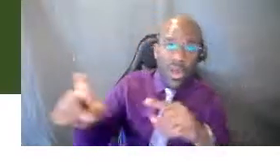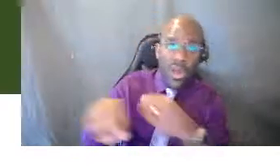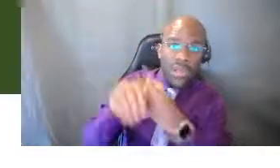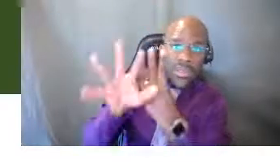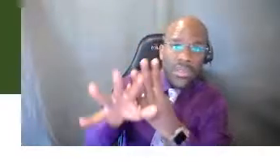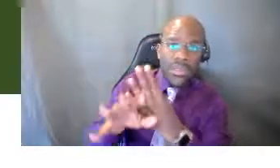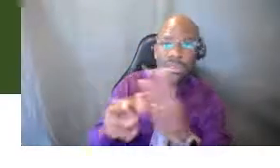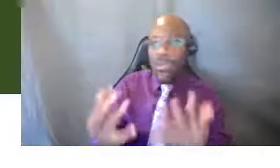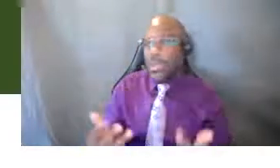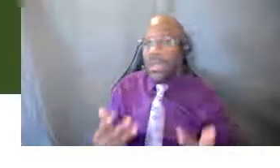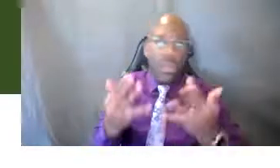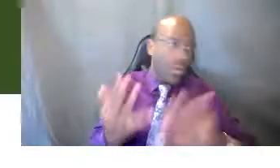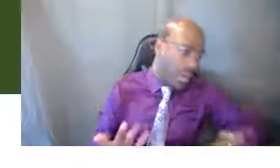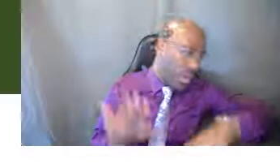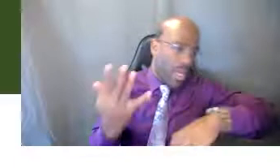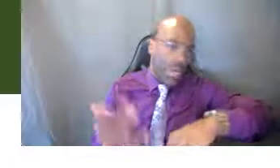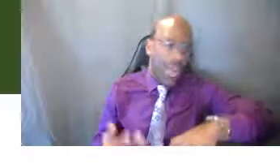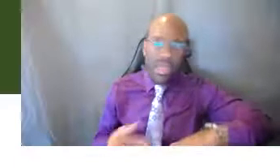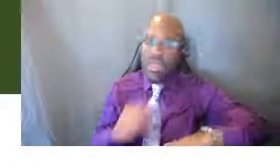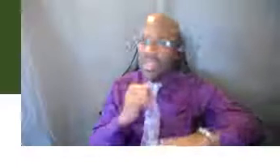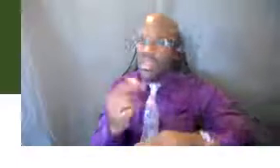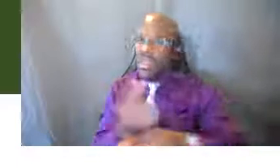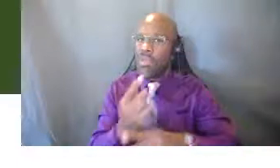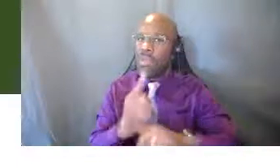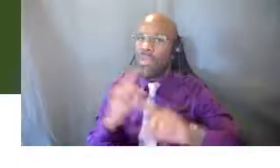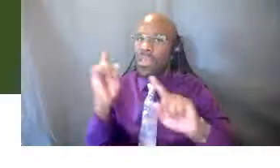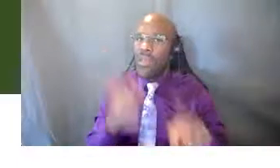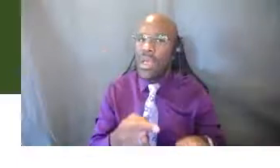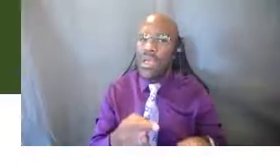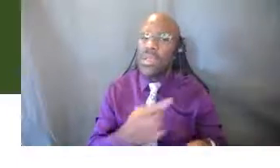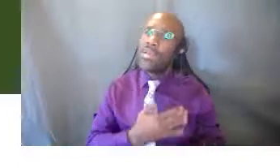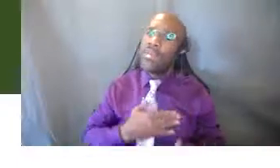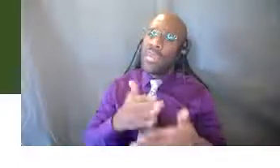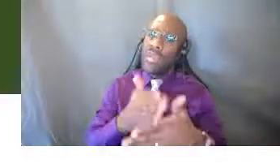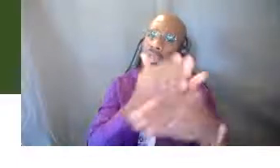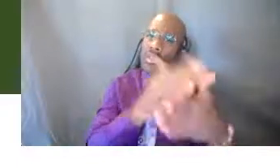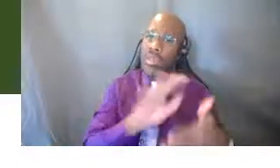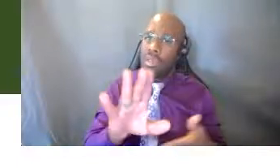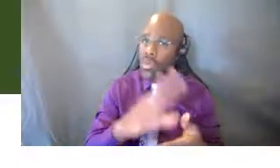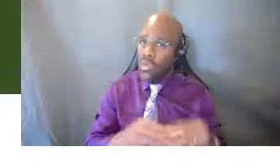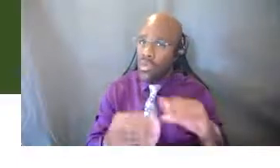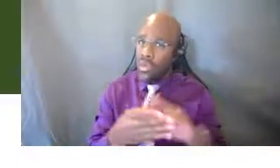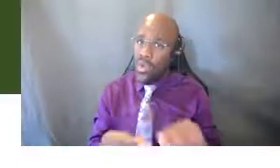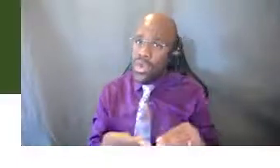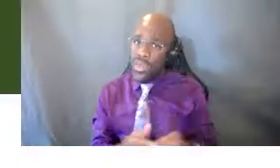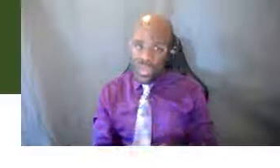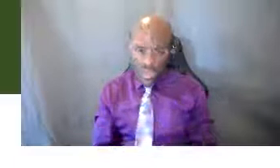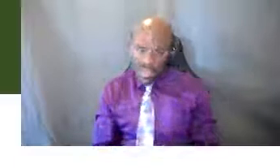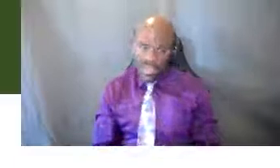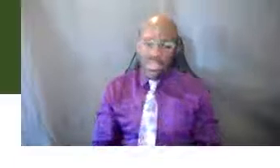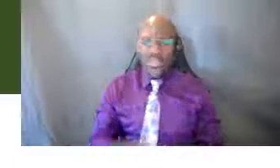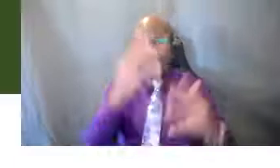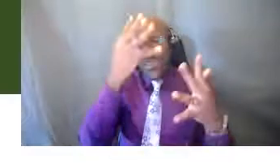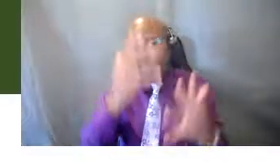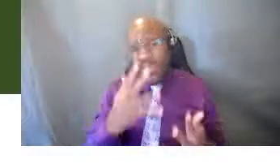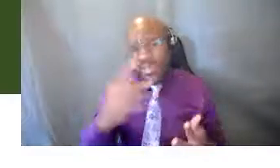tell that story. And, still unfortunately, mental health issues and mental illness